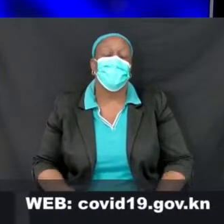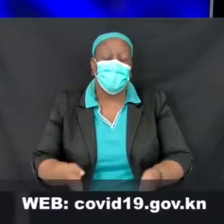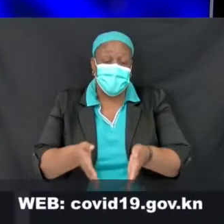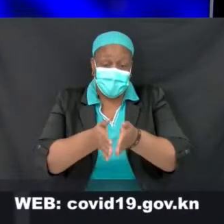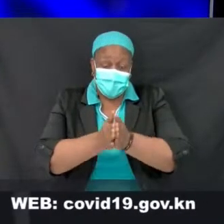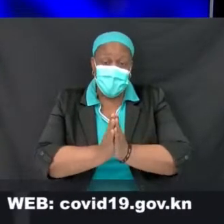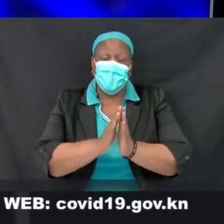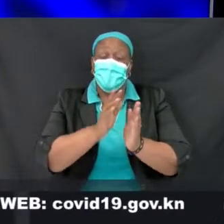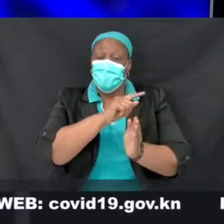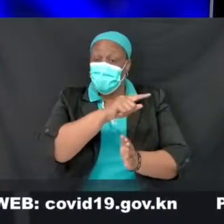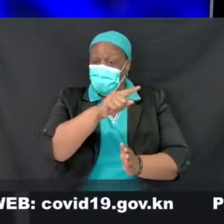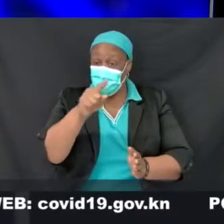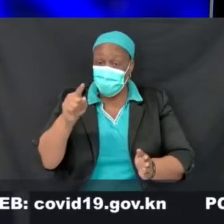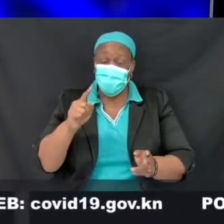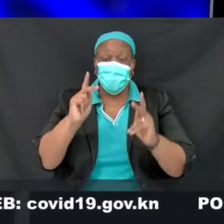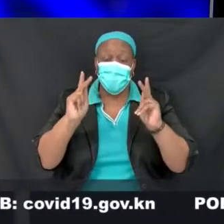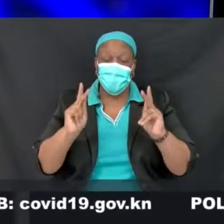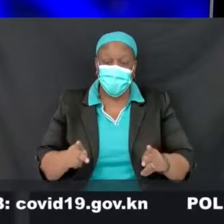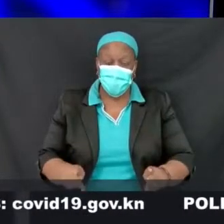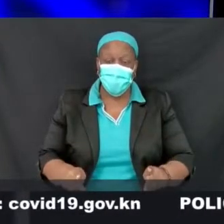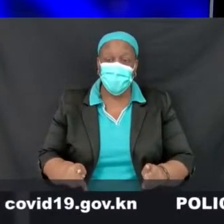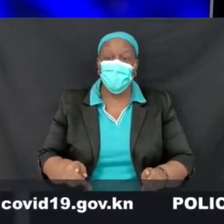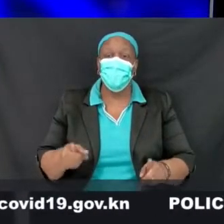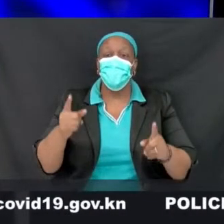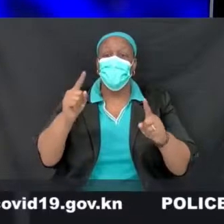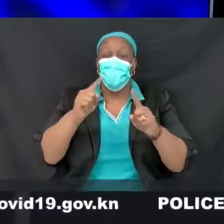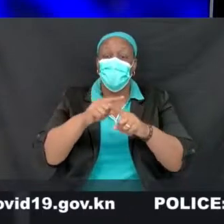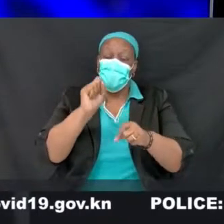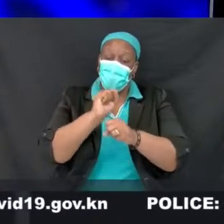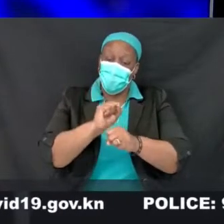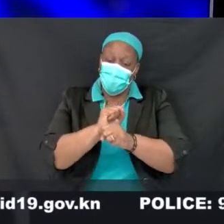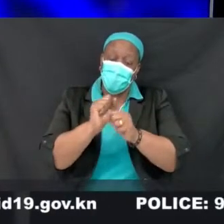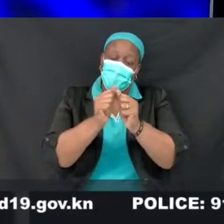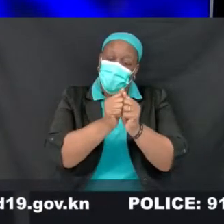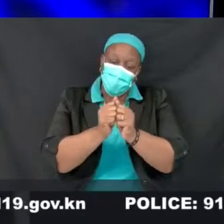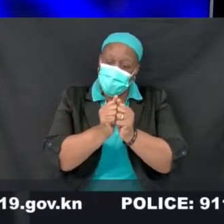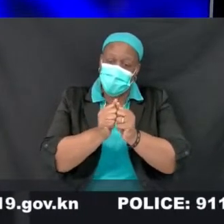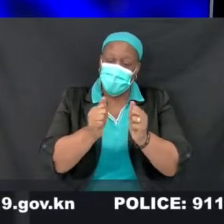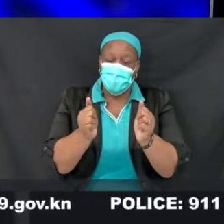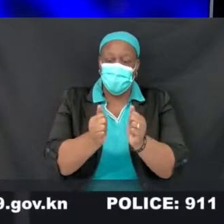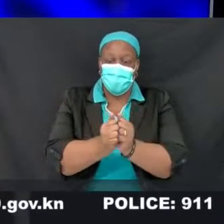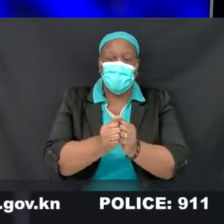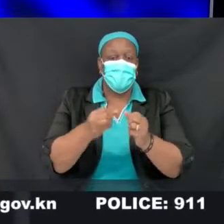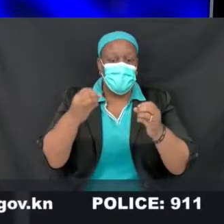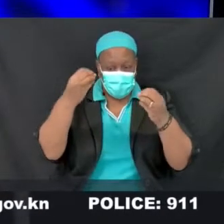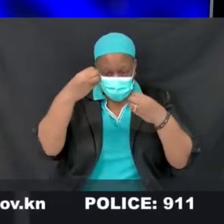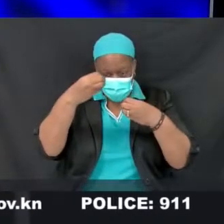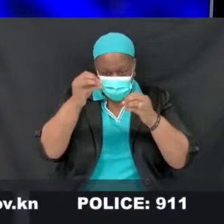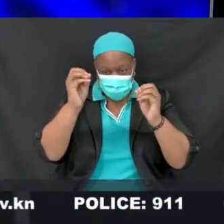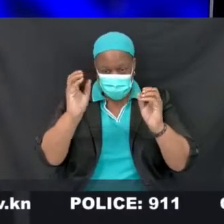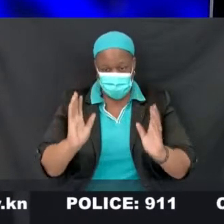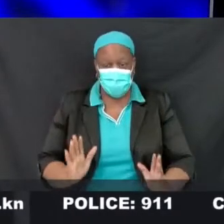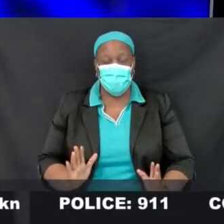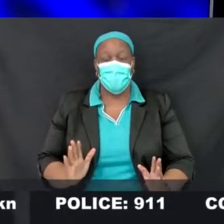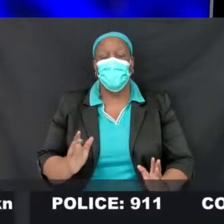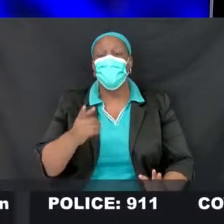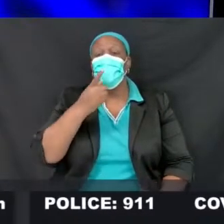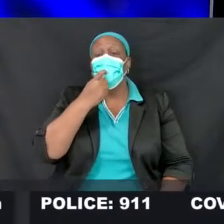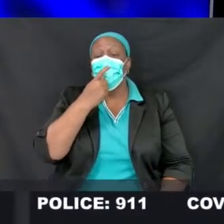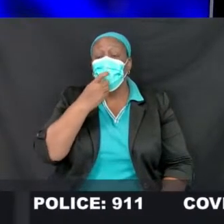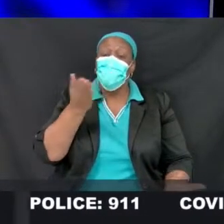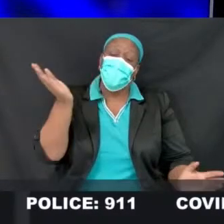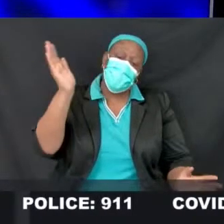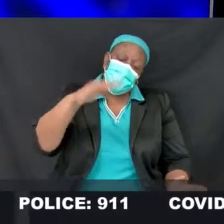you give these compliance officers your fullest cooperation whenever they enter your business,